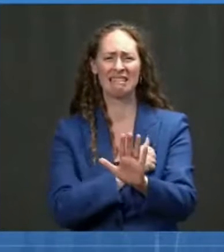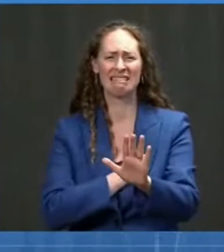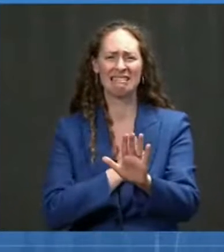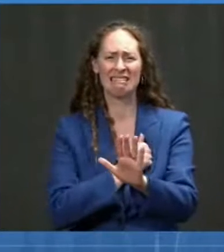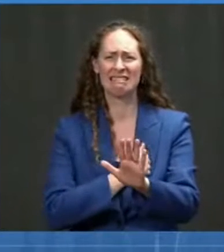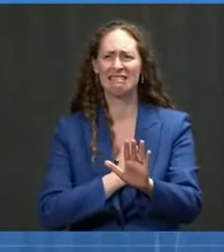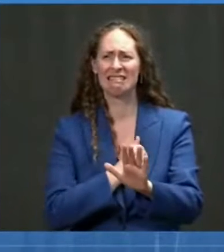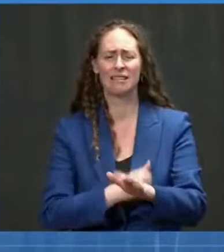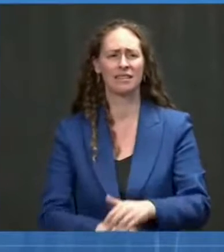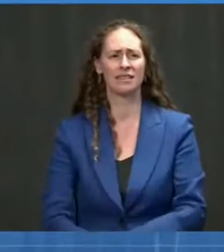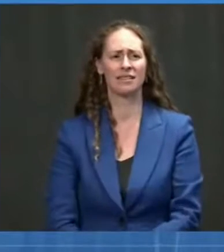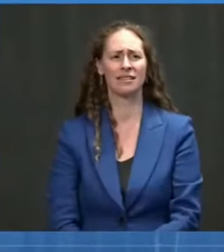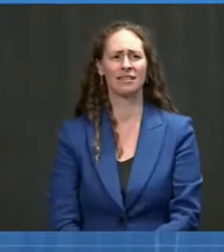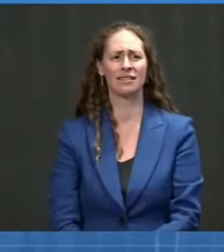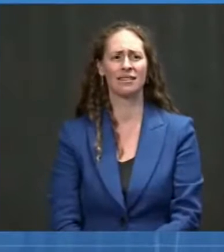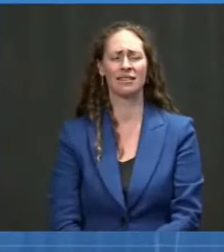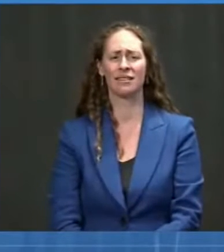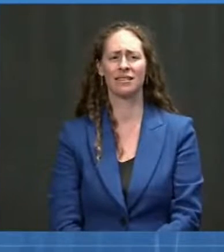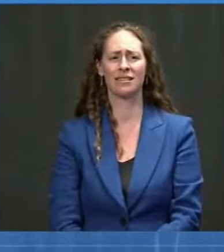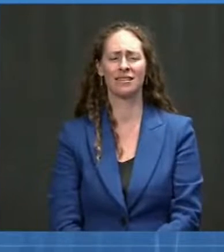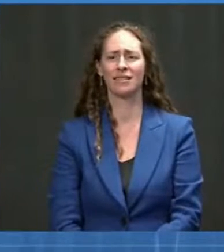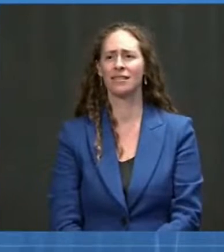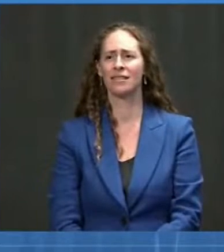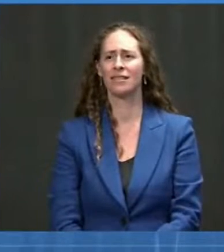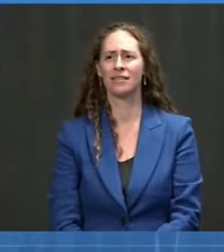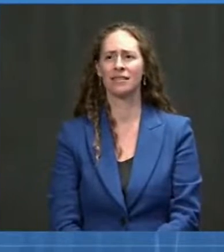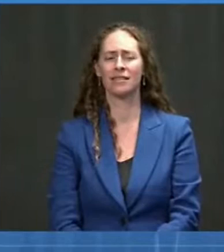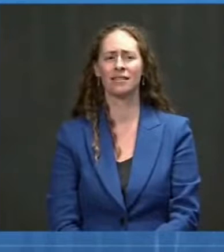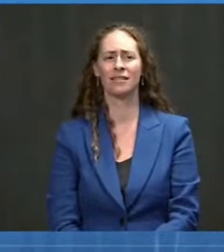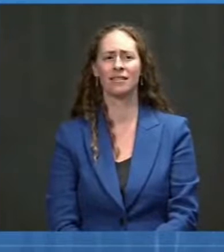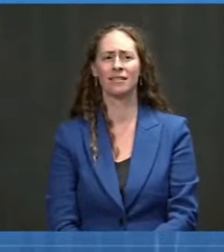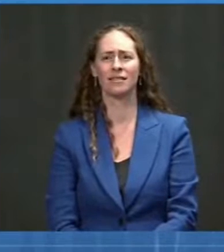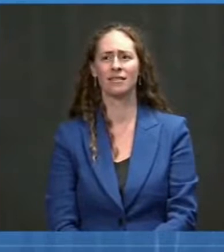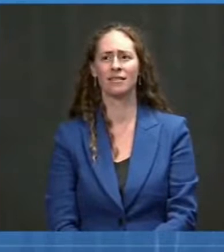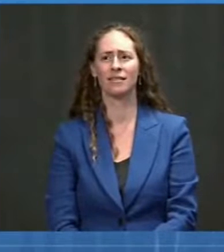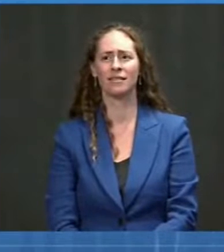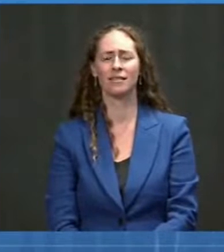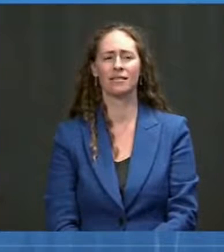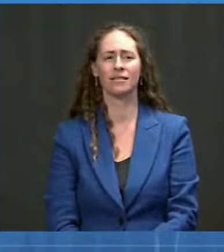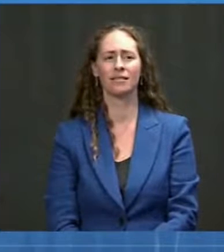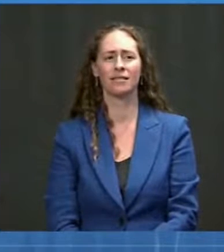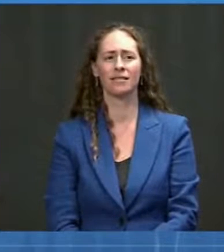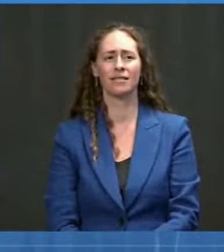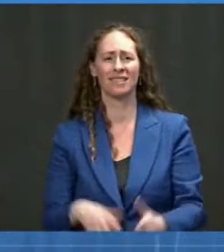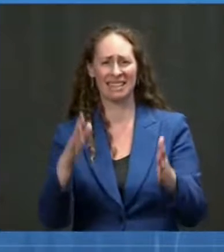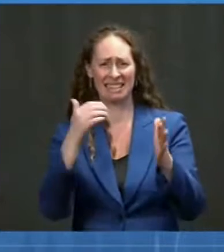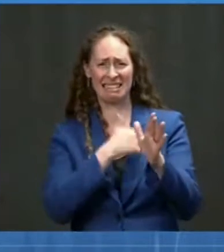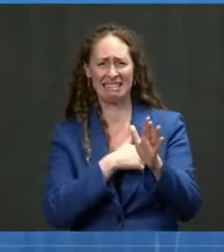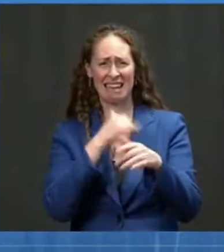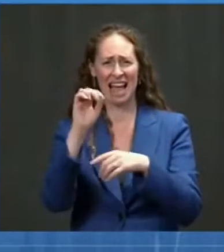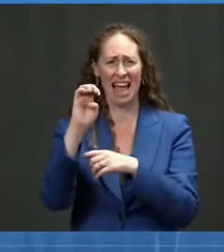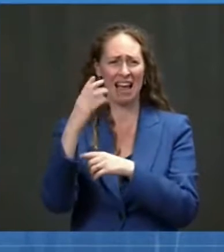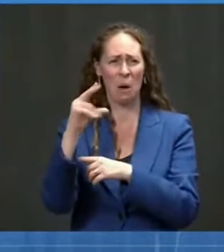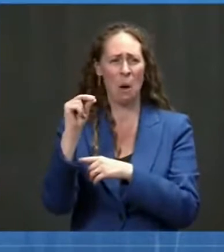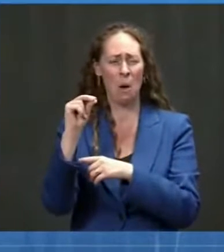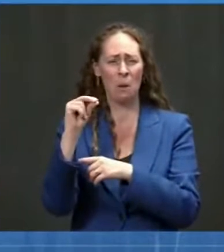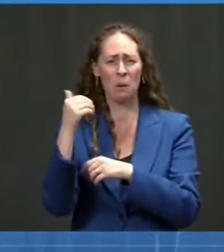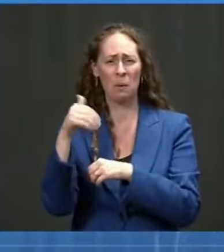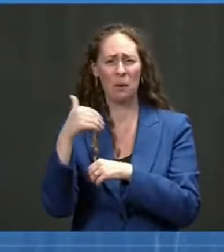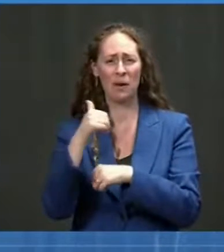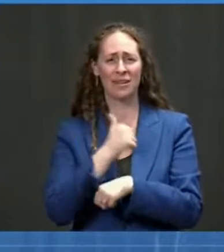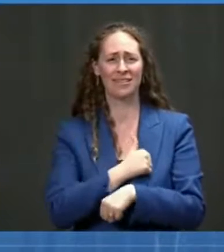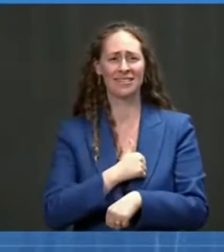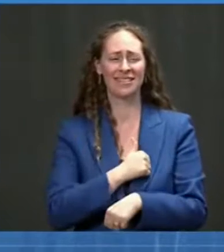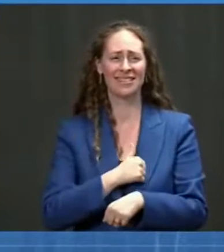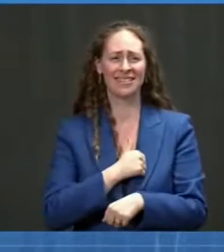I found myself in the mute nightmare. You've got a bit of an echo. Go ahead, please. Okay. Sorry about